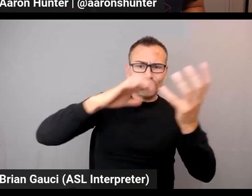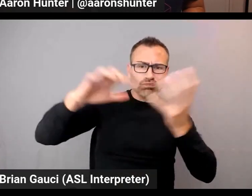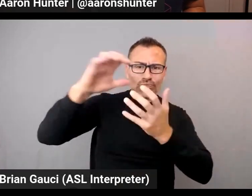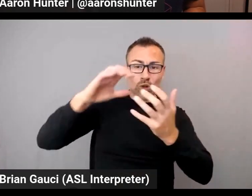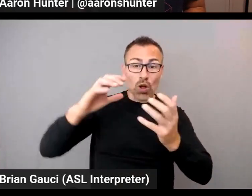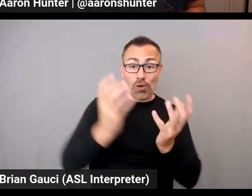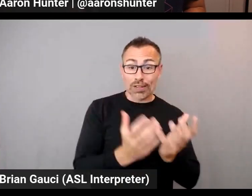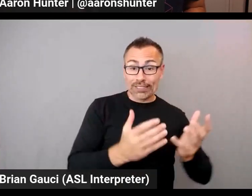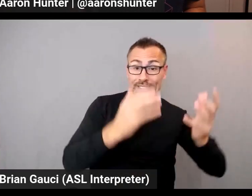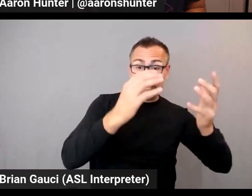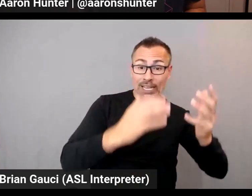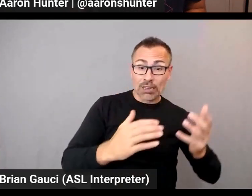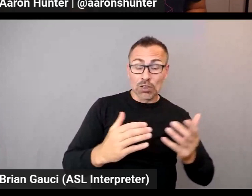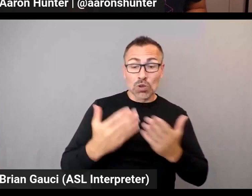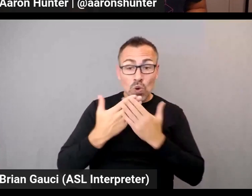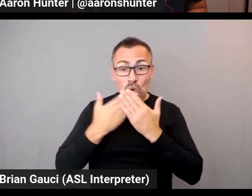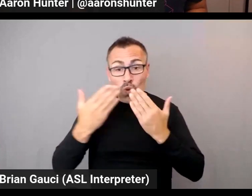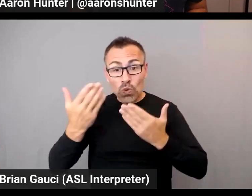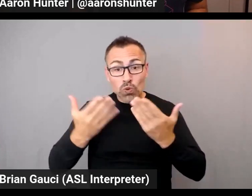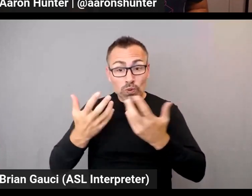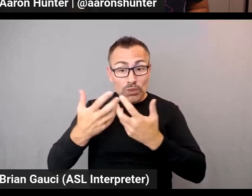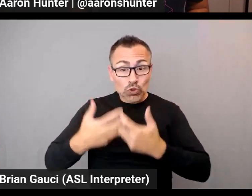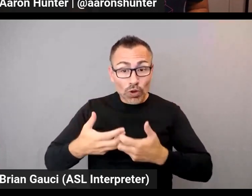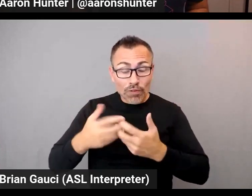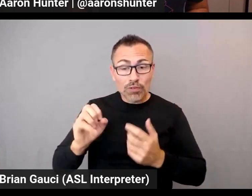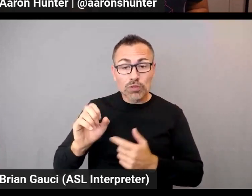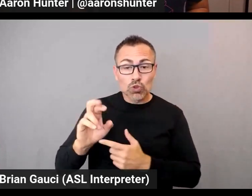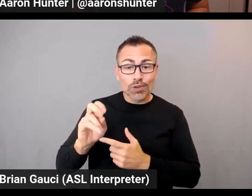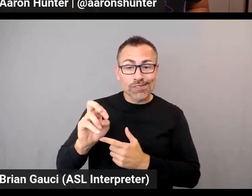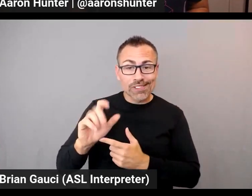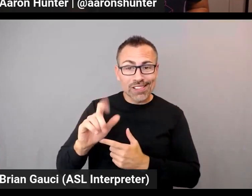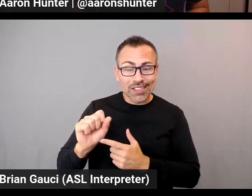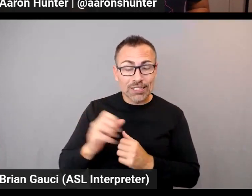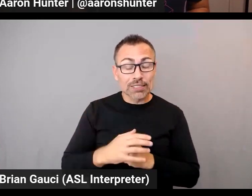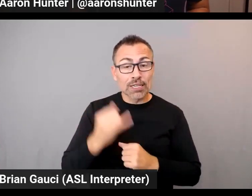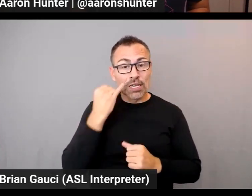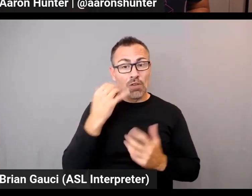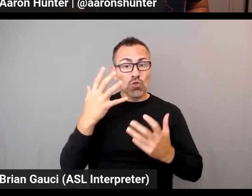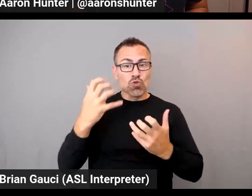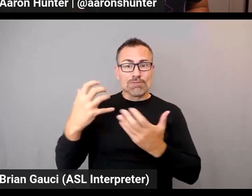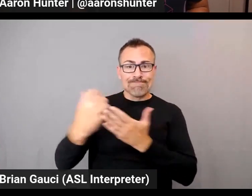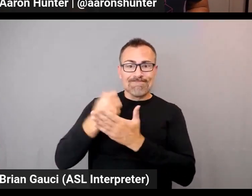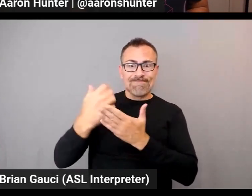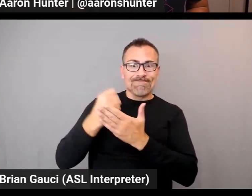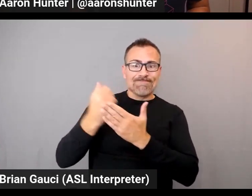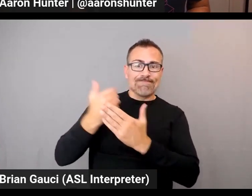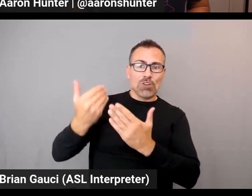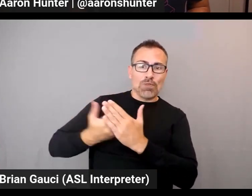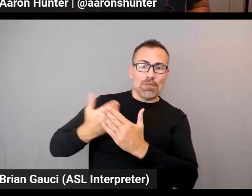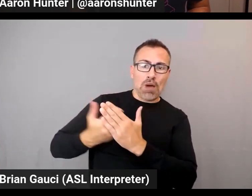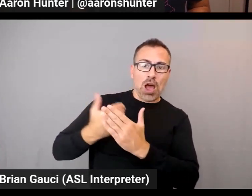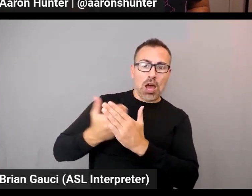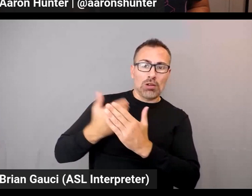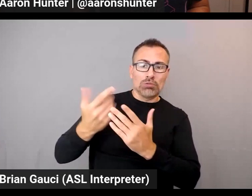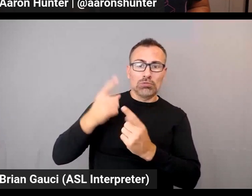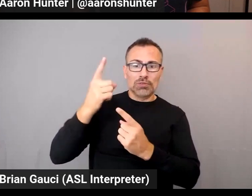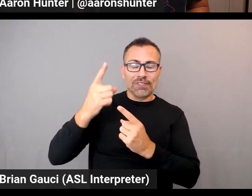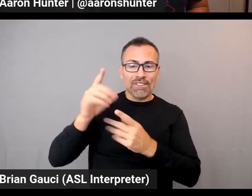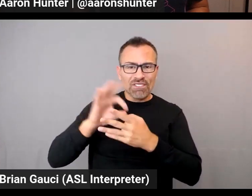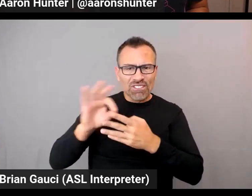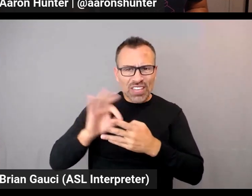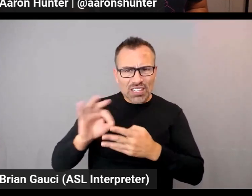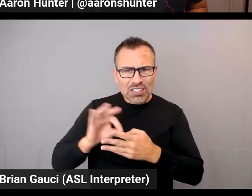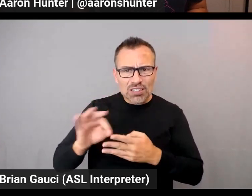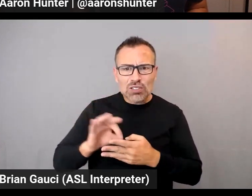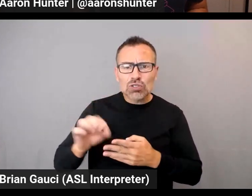serverless, you really are, if you want to leverage the more modern versions of, all the features and benefits